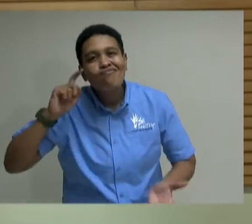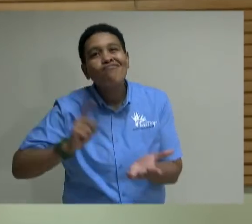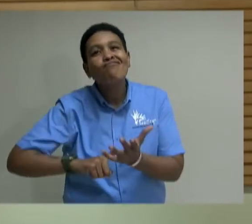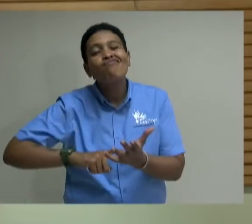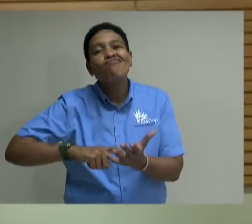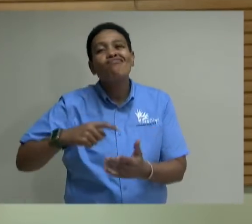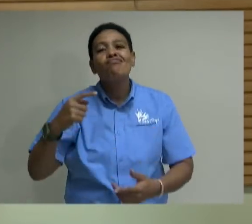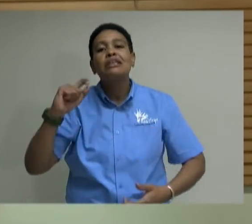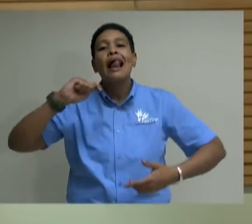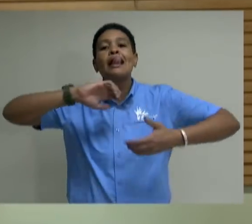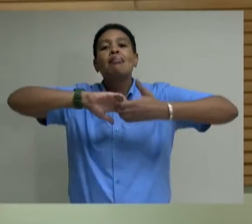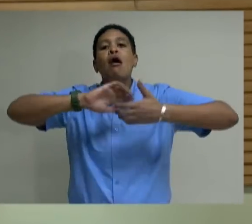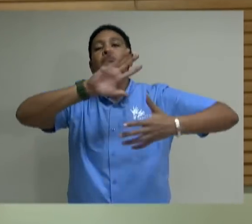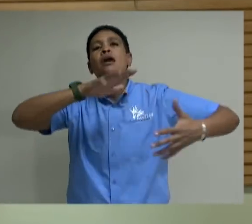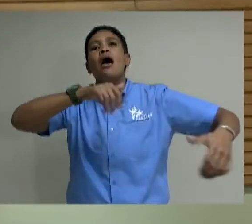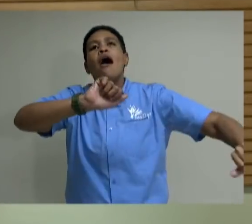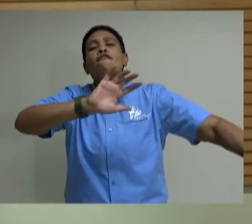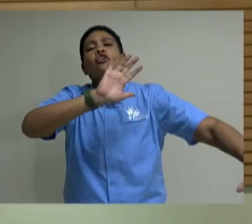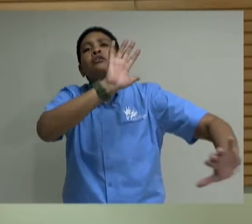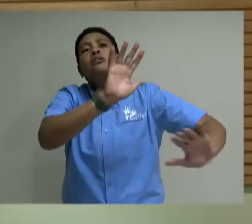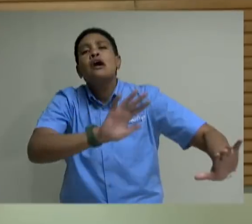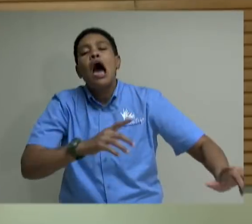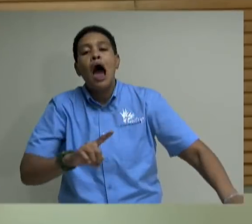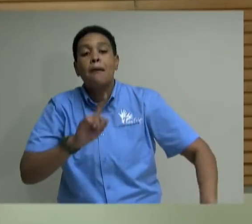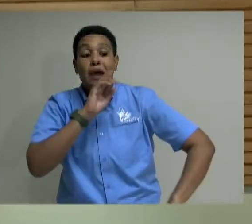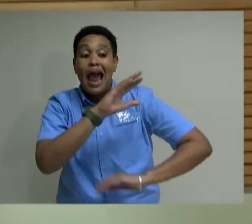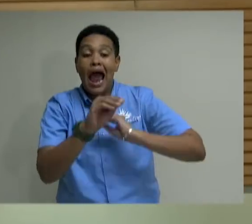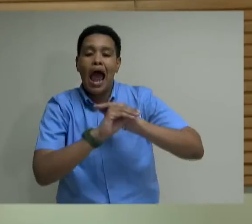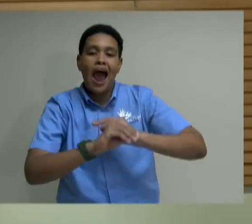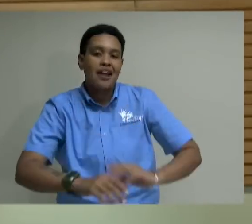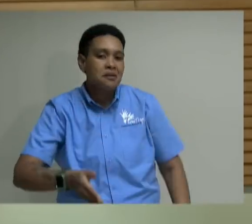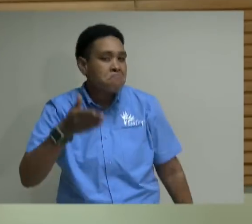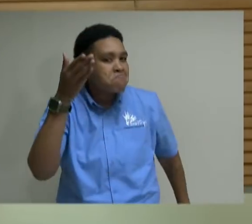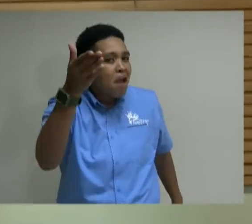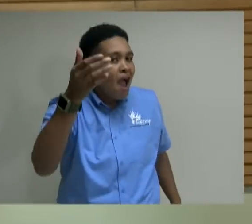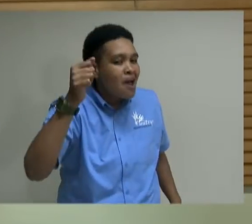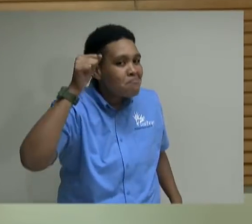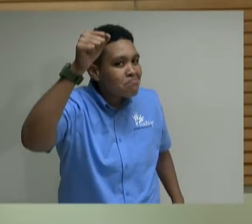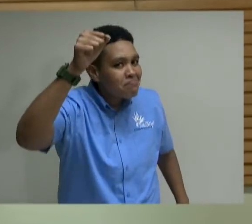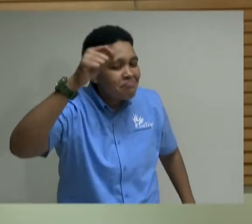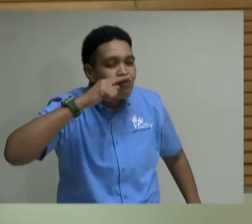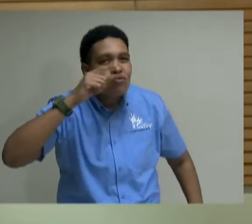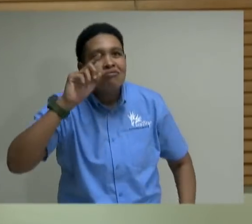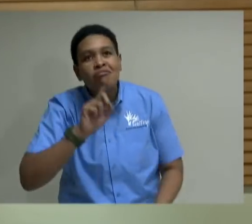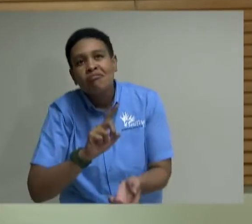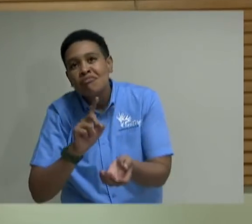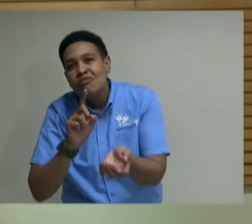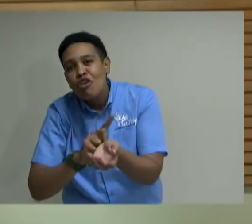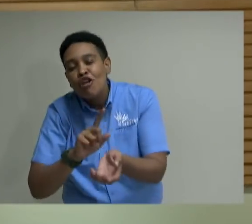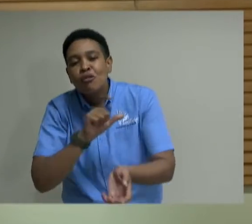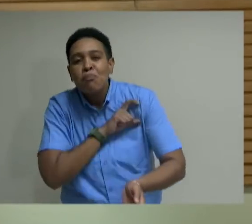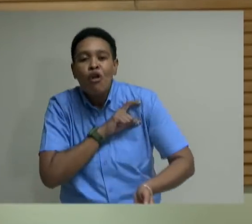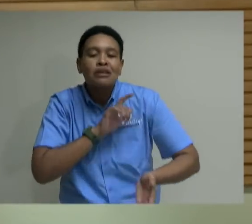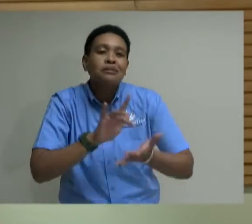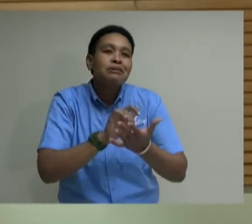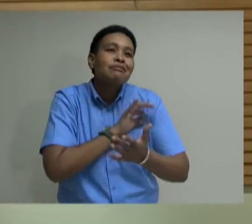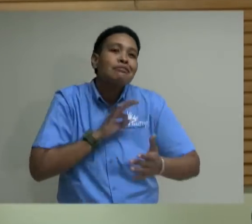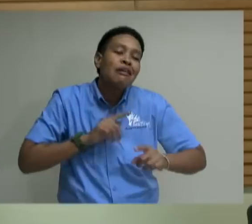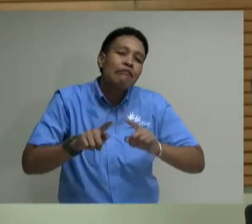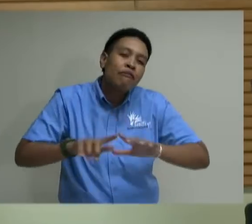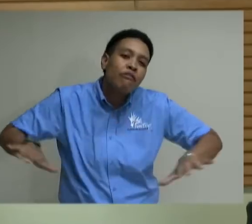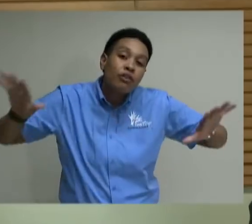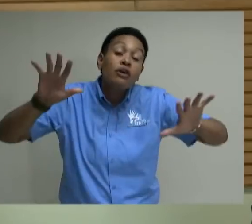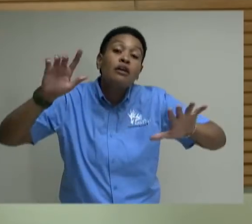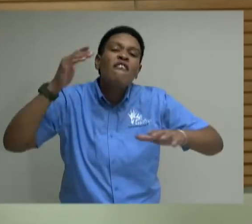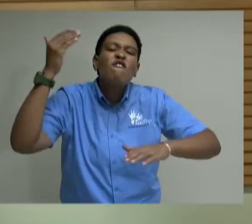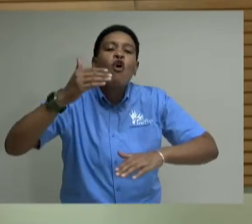St. Thomas's efforts. And again, big up to the frontline workers. Until next Thursday, when we will have another